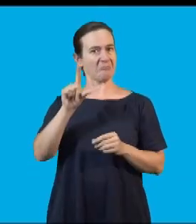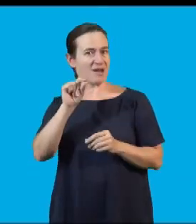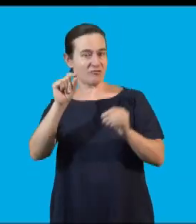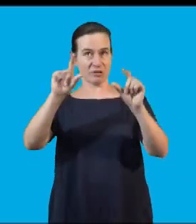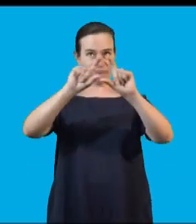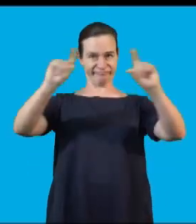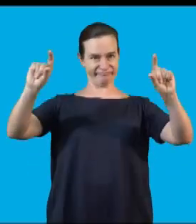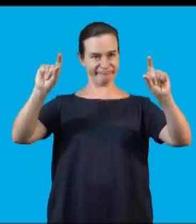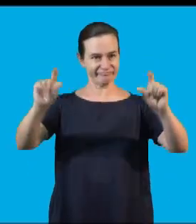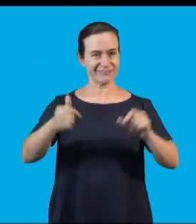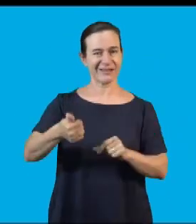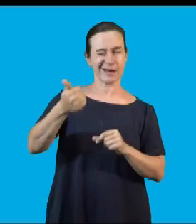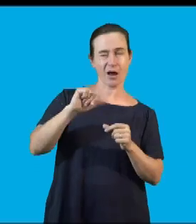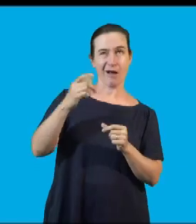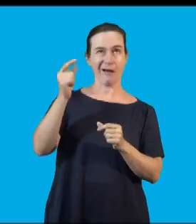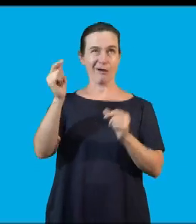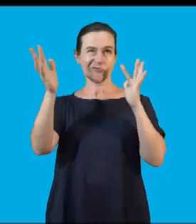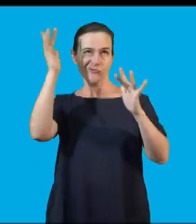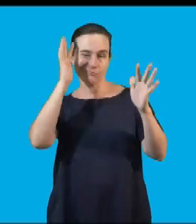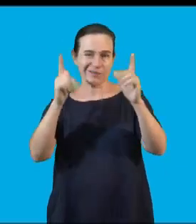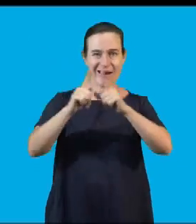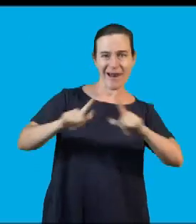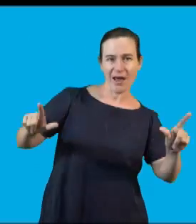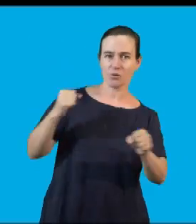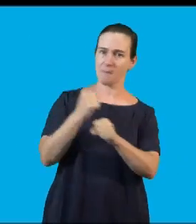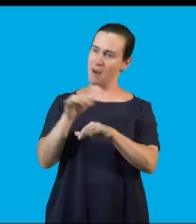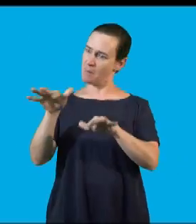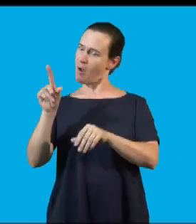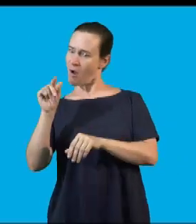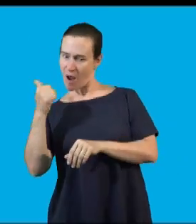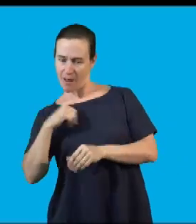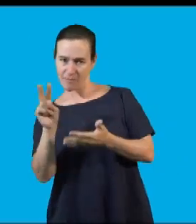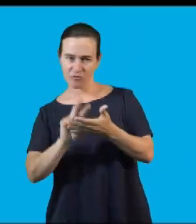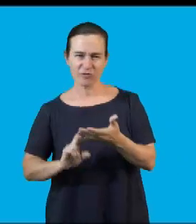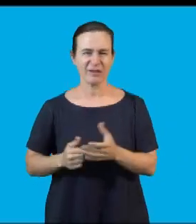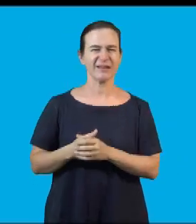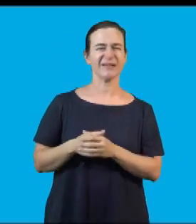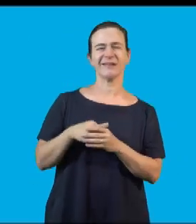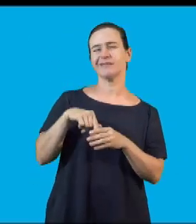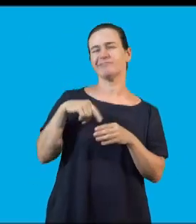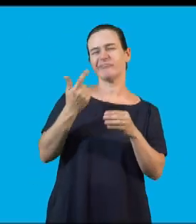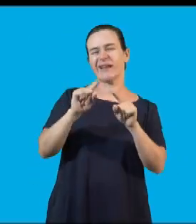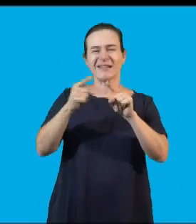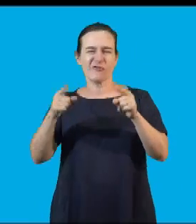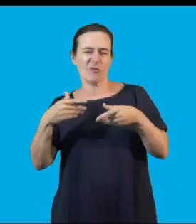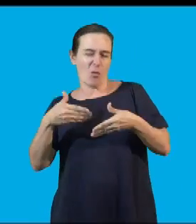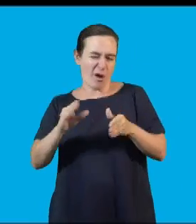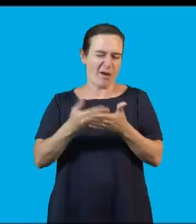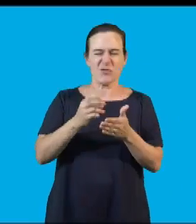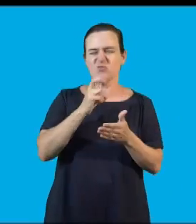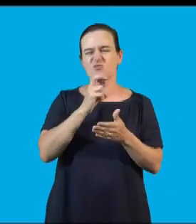headline, creative language to capture the reader's attention, including figures of speech, puns,